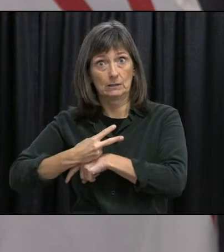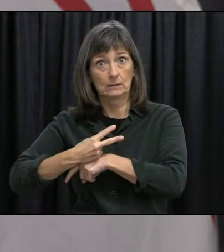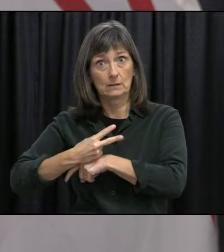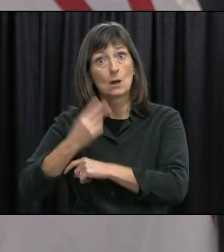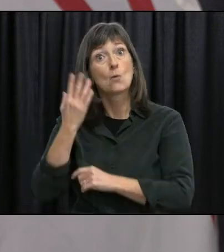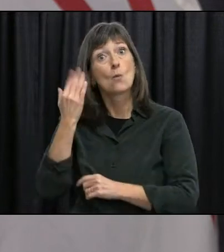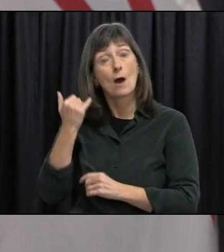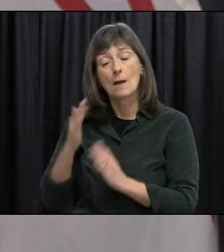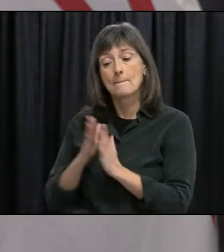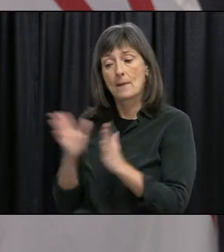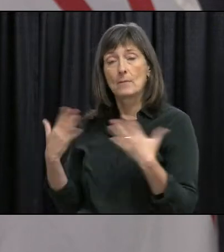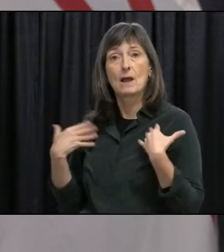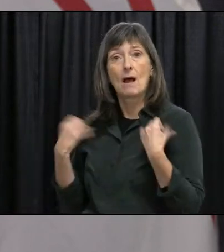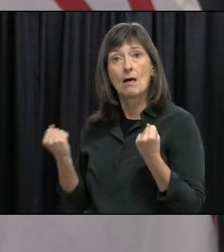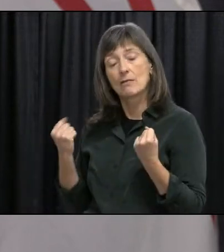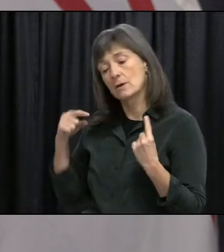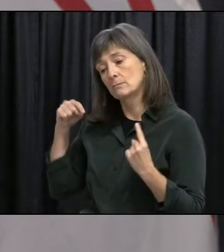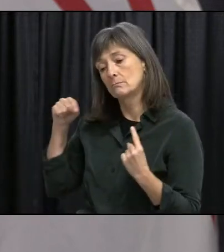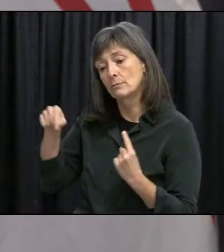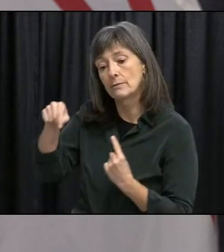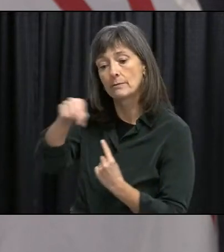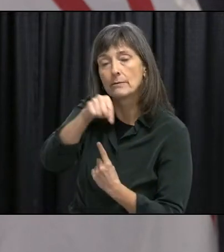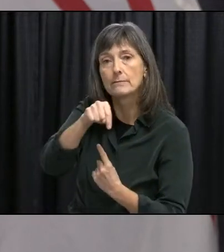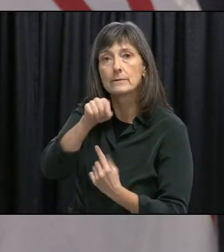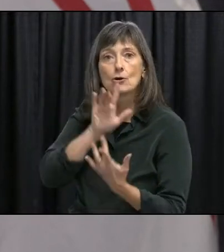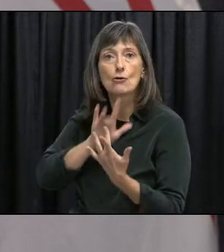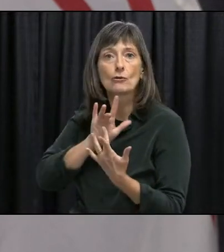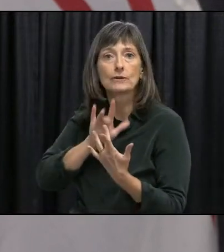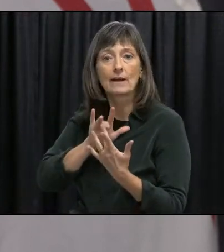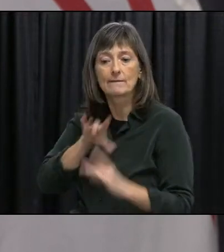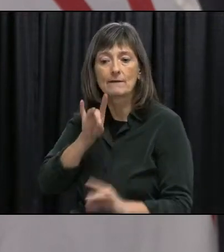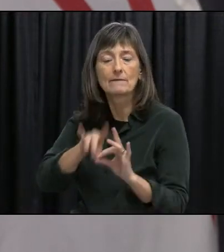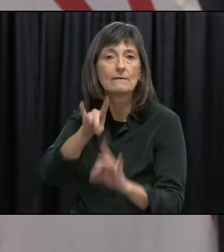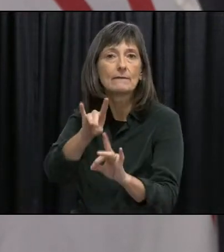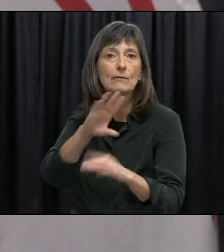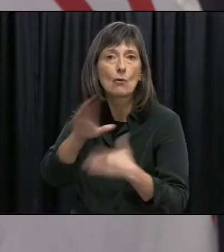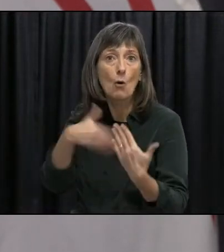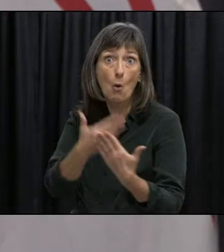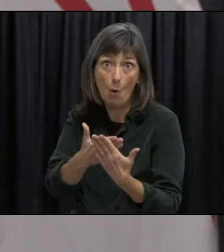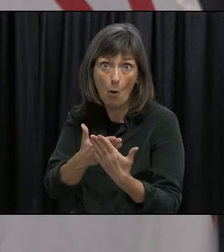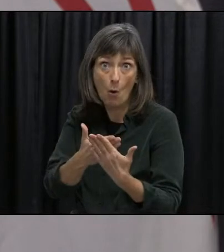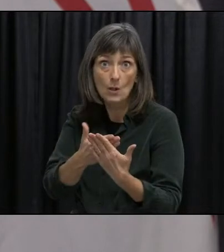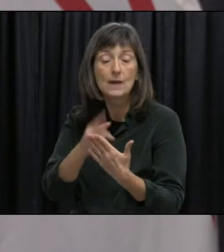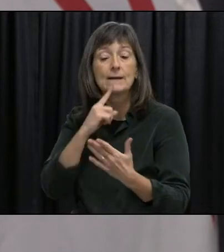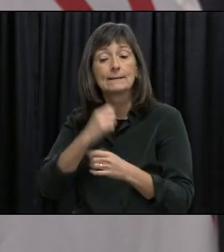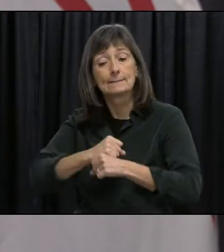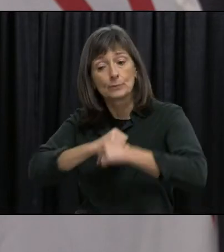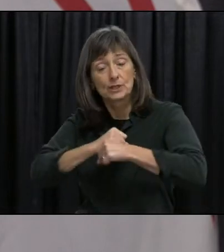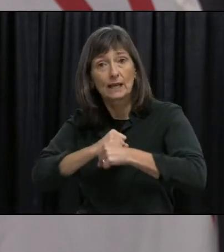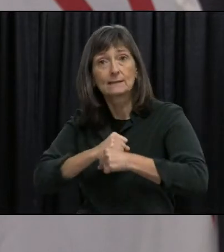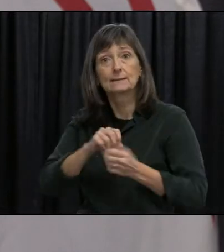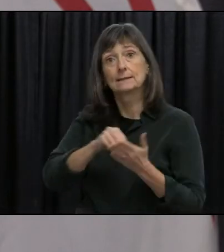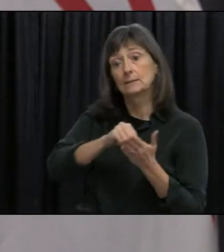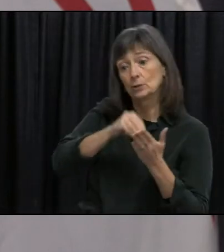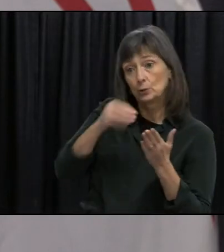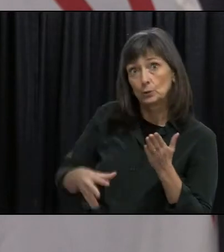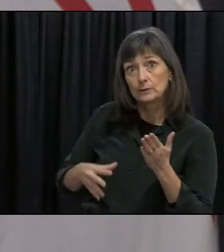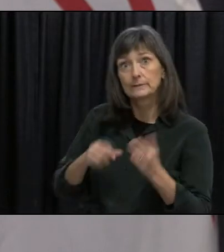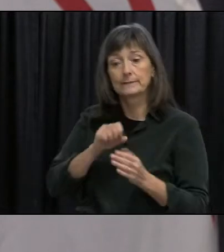of the health and safety of our students, educators, staff, and their families in